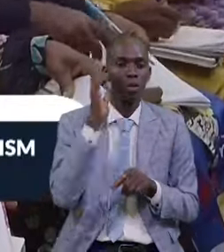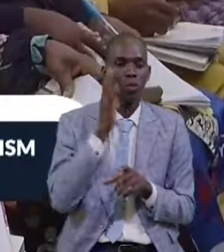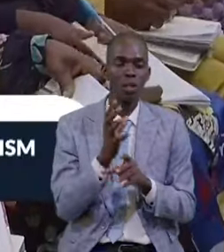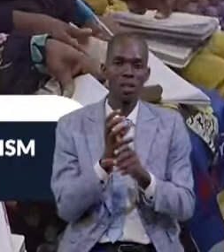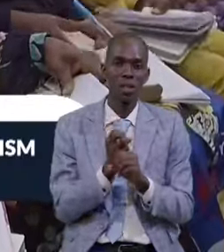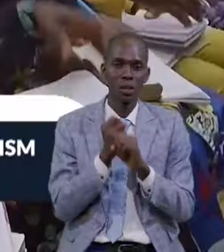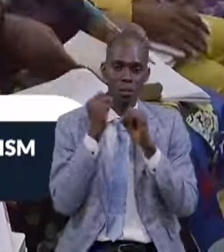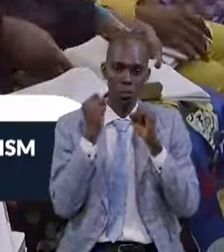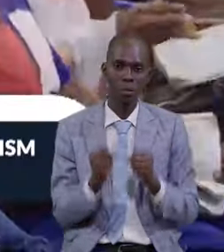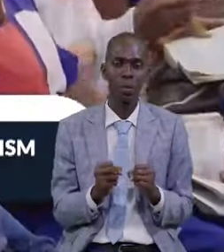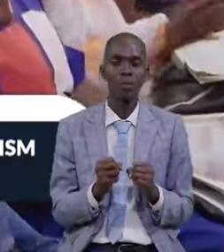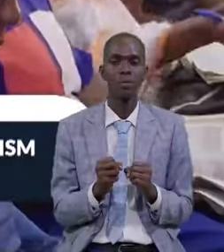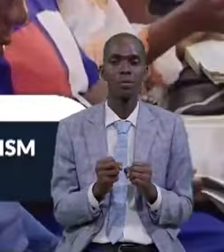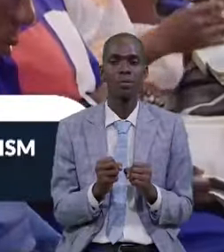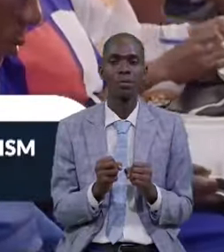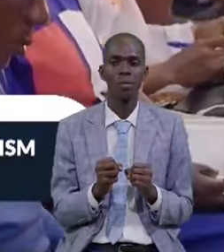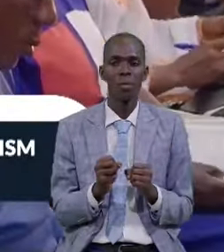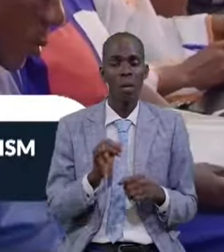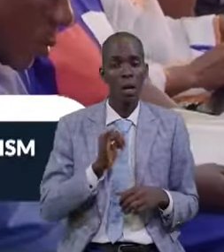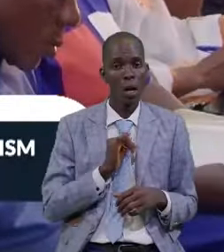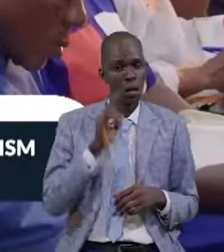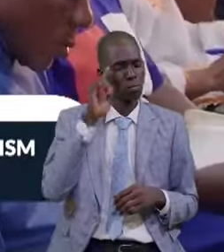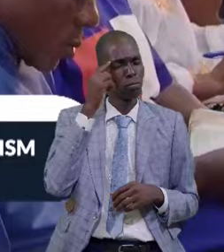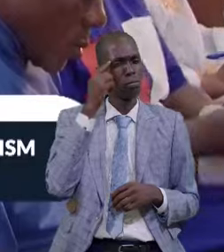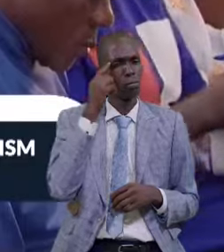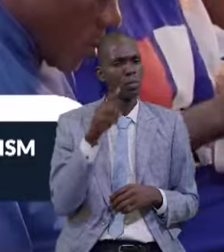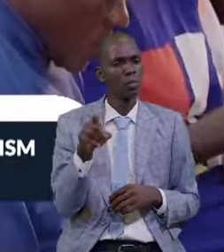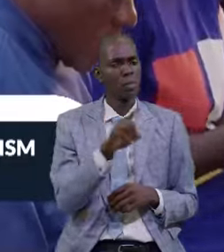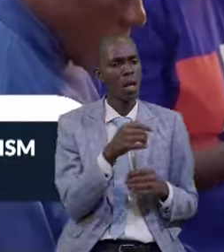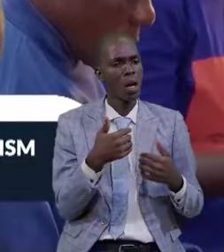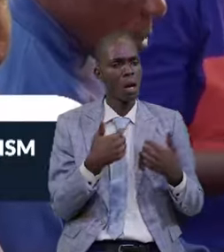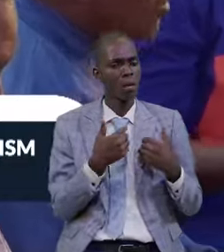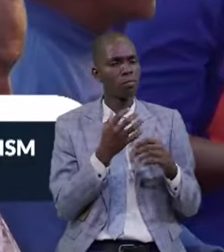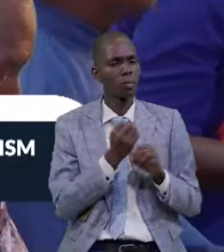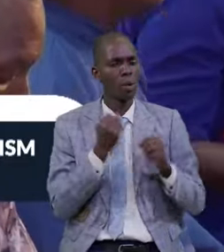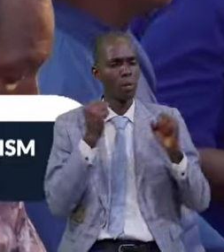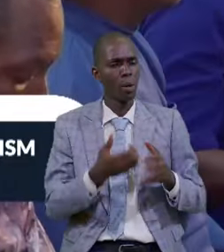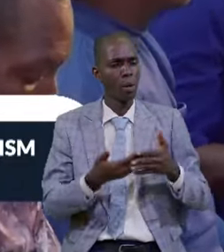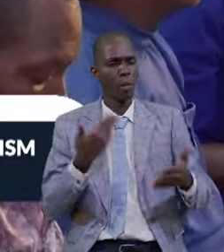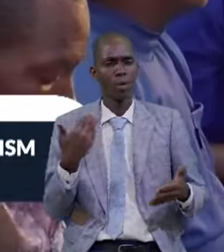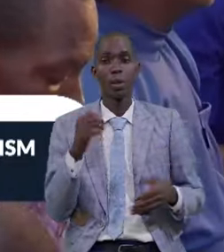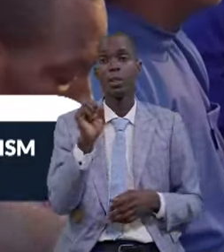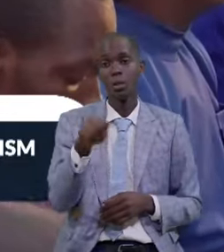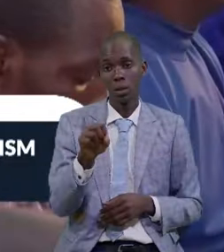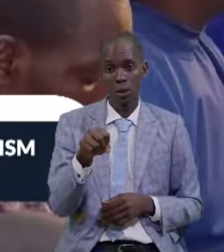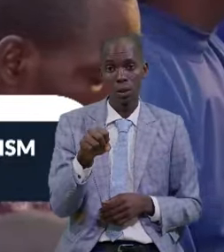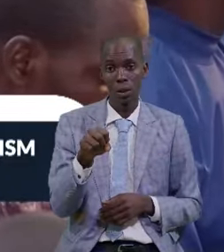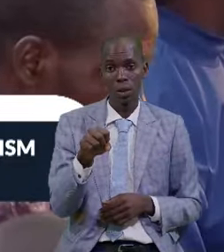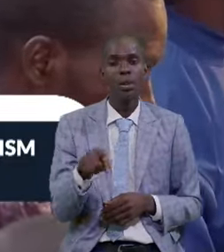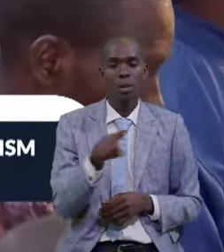power. I thought they had power already. Yes, they had